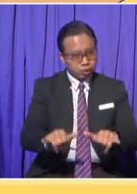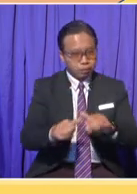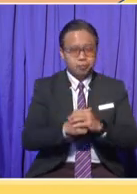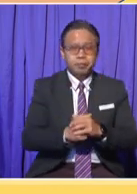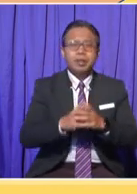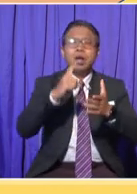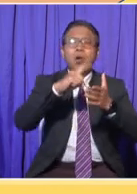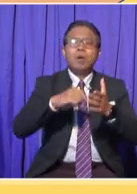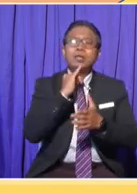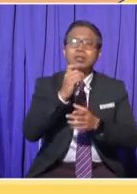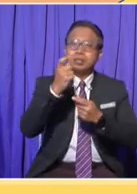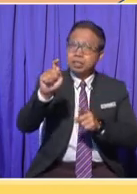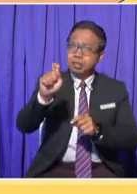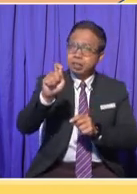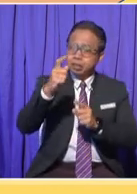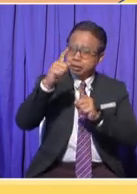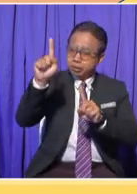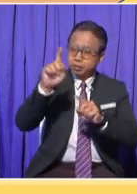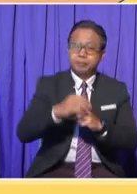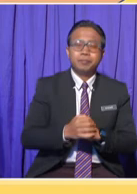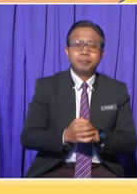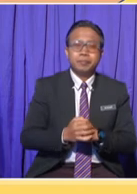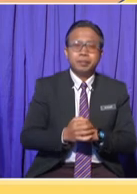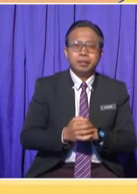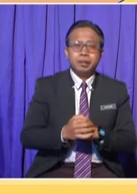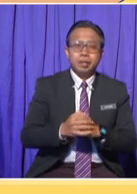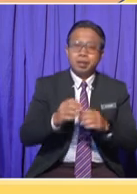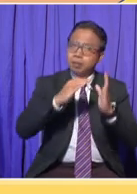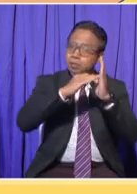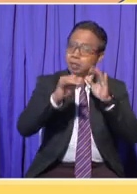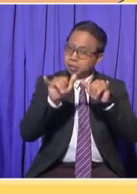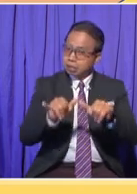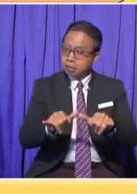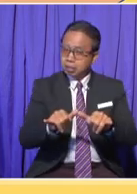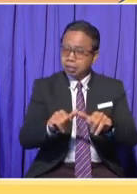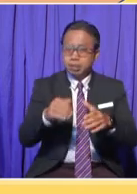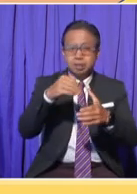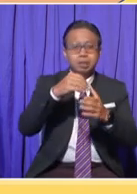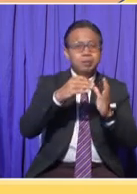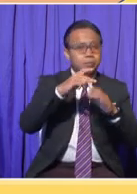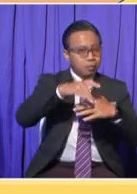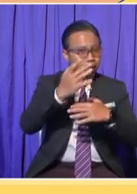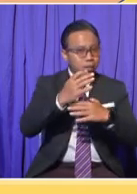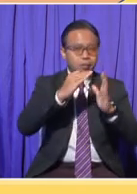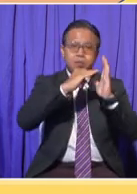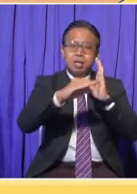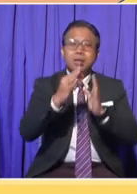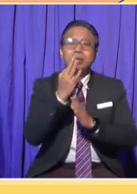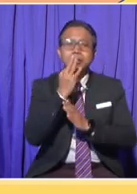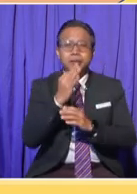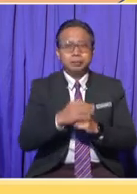the answer? The remaining fractions are called improper fractions.